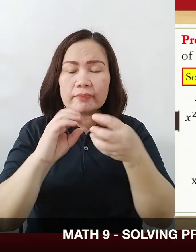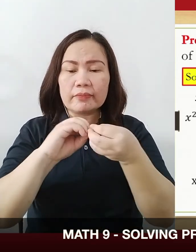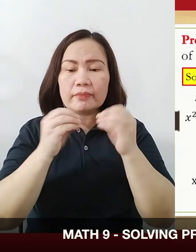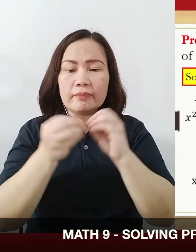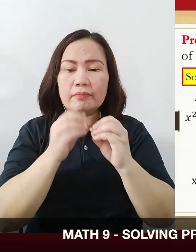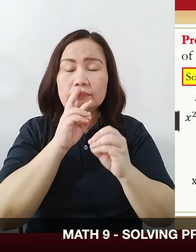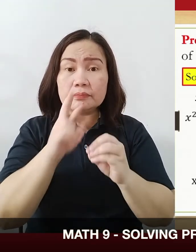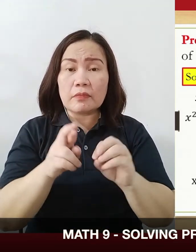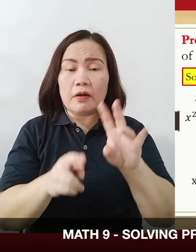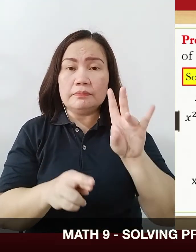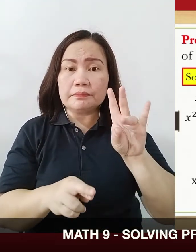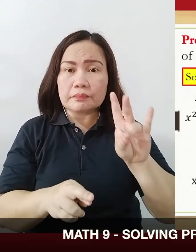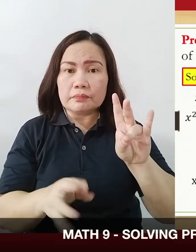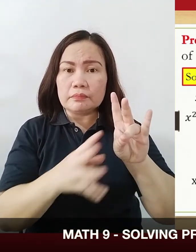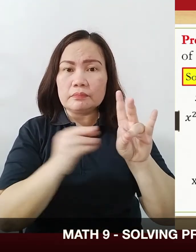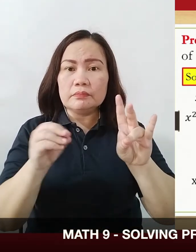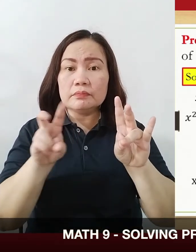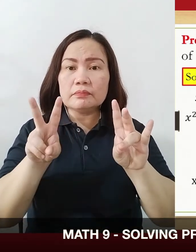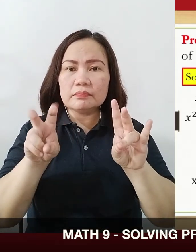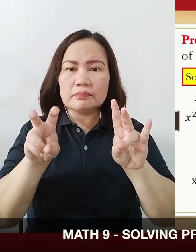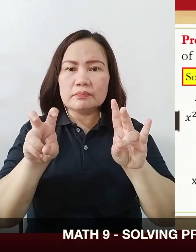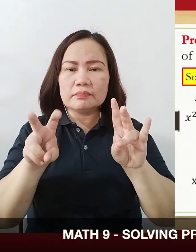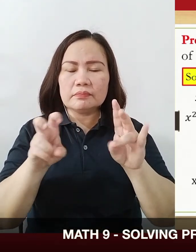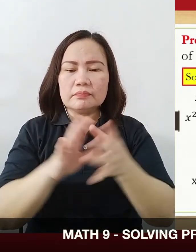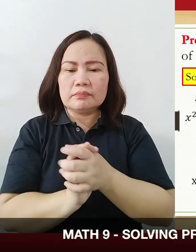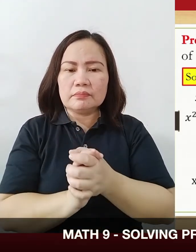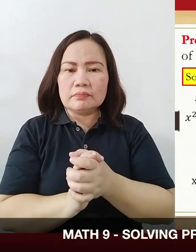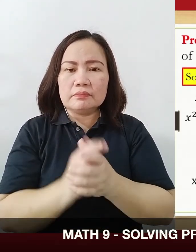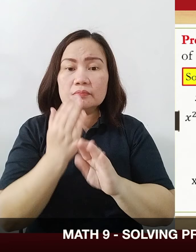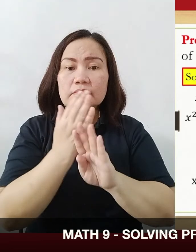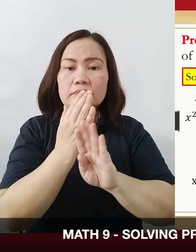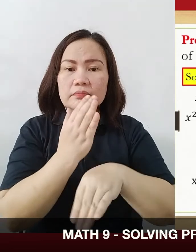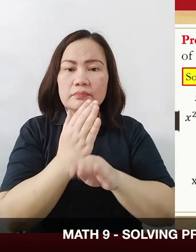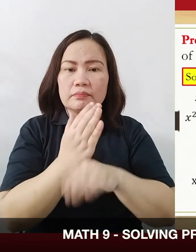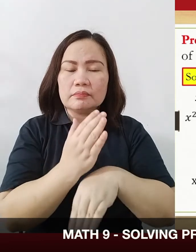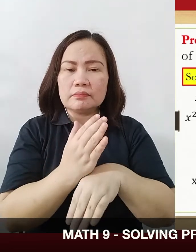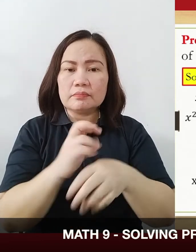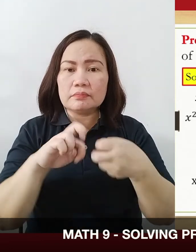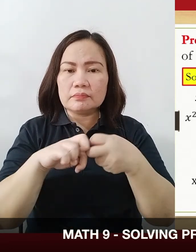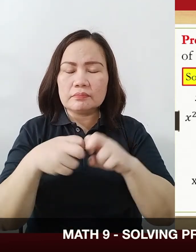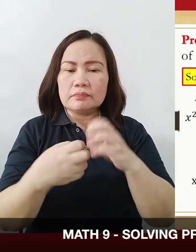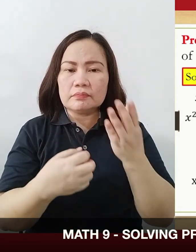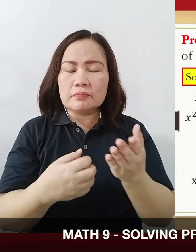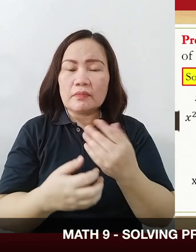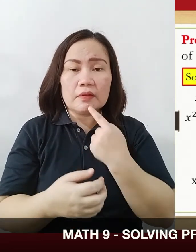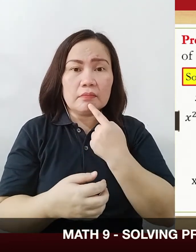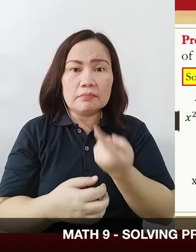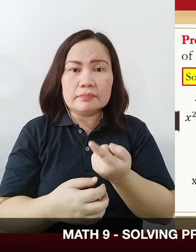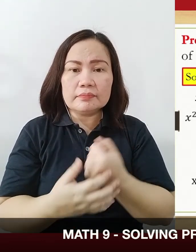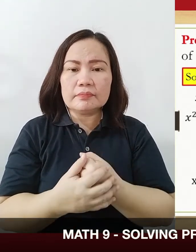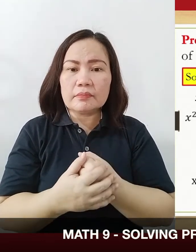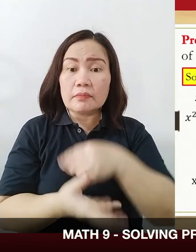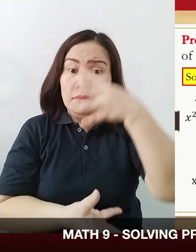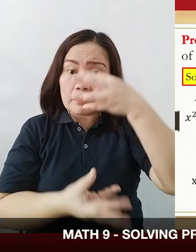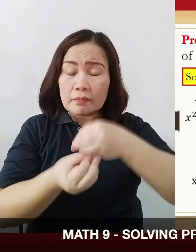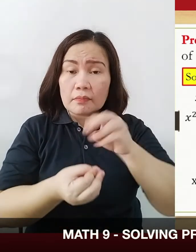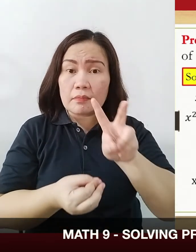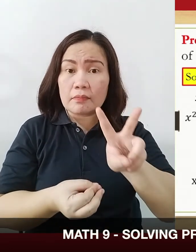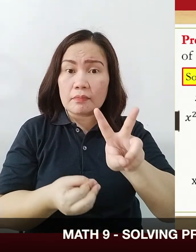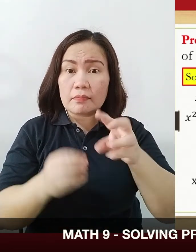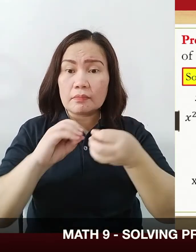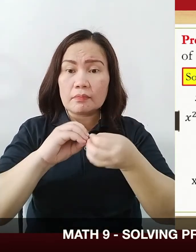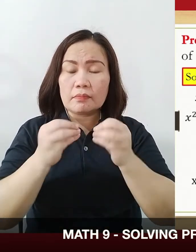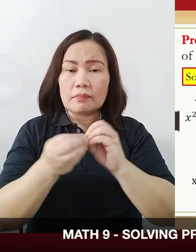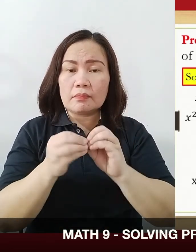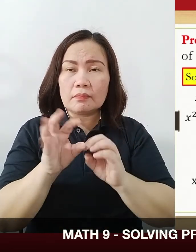thus, the two numbers are 7 and 12. Okay, balik tayo dun sa problem. So, ang sabi, the